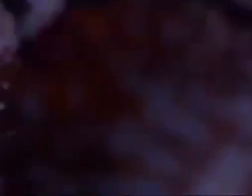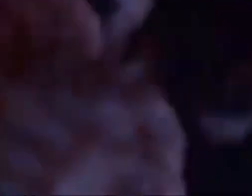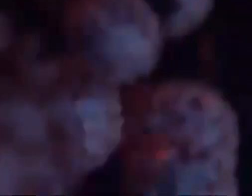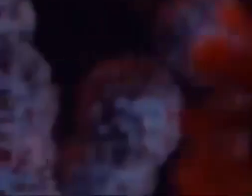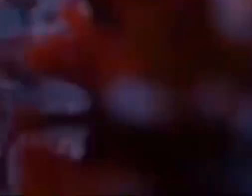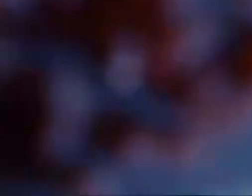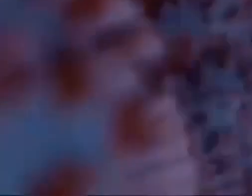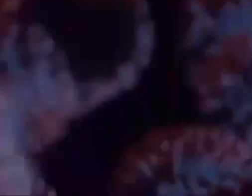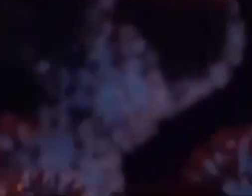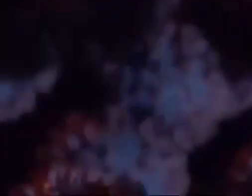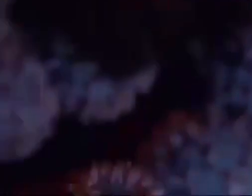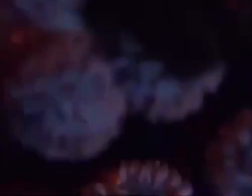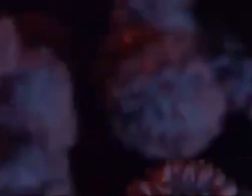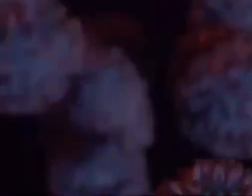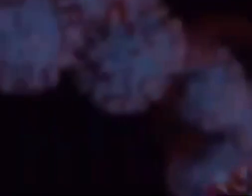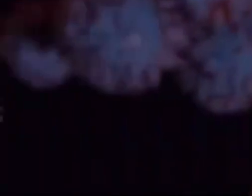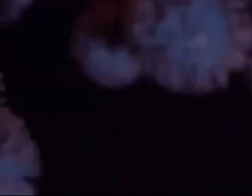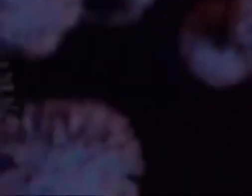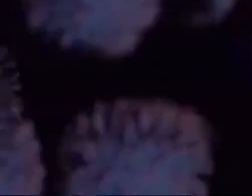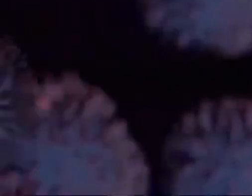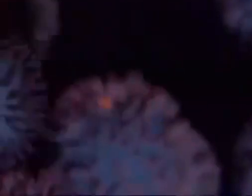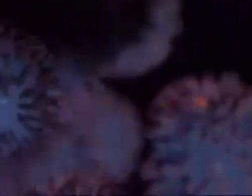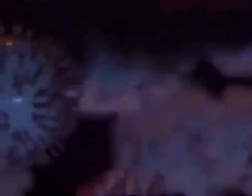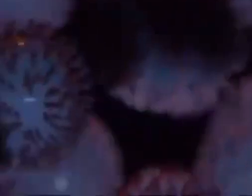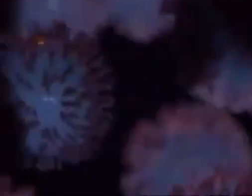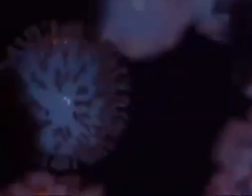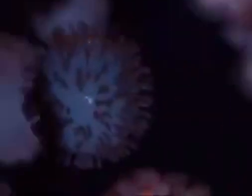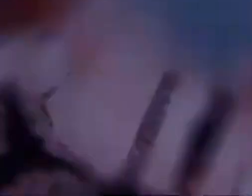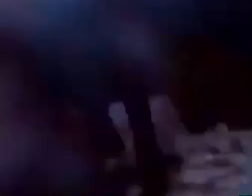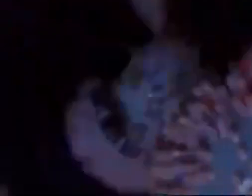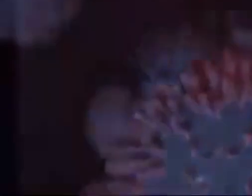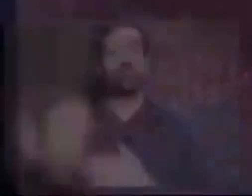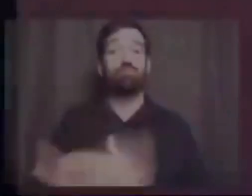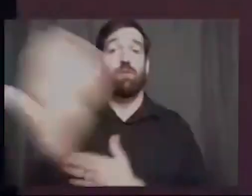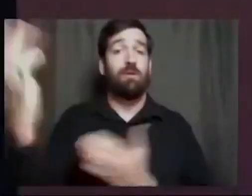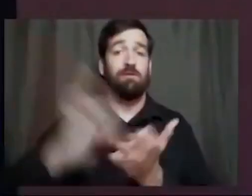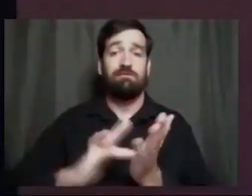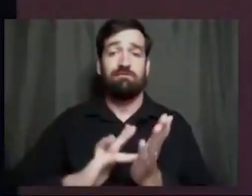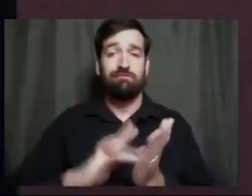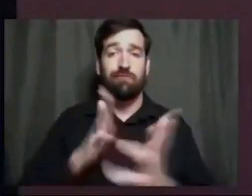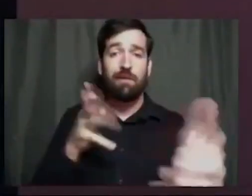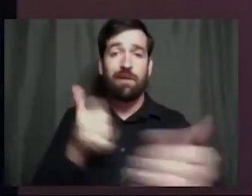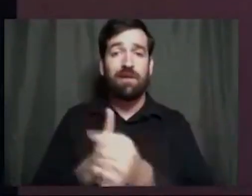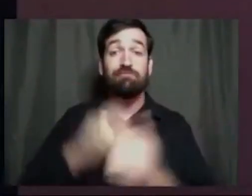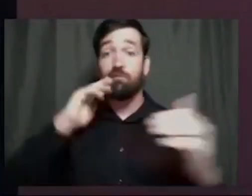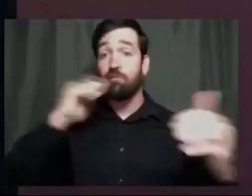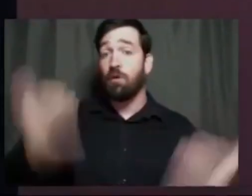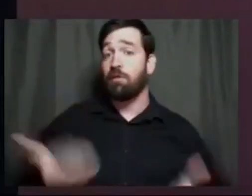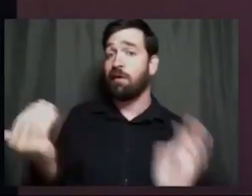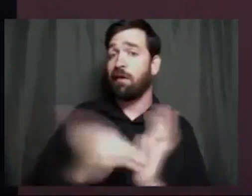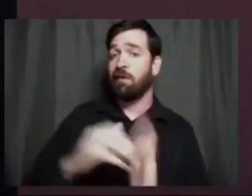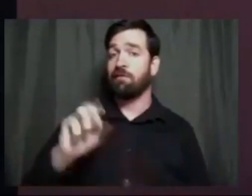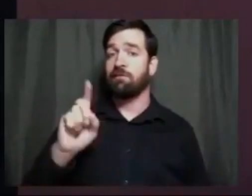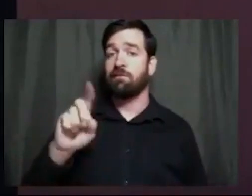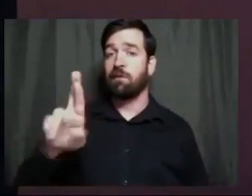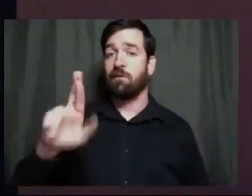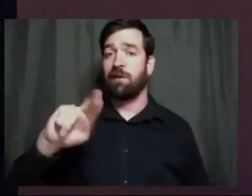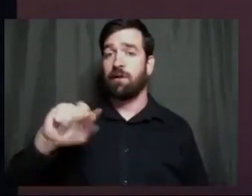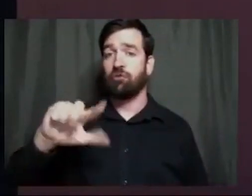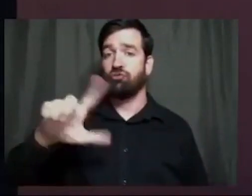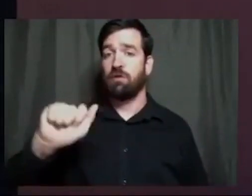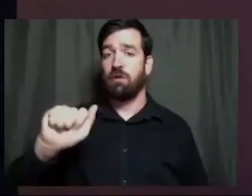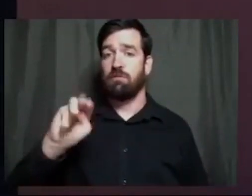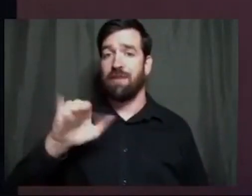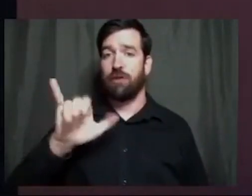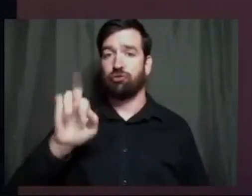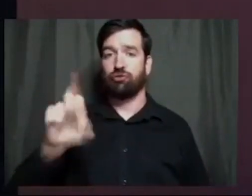Good morning. It is August 30th. Welcome into the Morning Medical Update. Today, we are so glad to welcome back in Dr. Angela Myers. She is the Infectious Disease Division